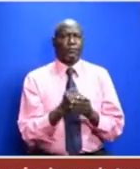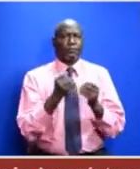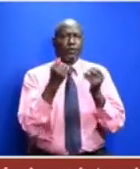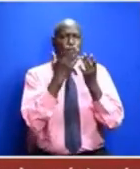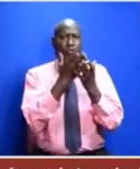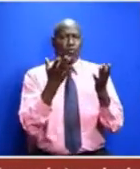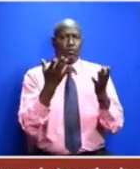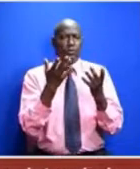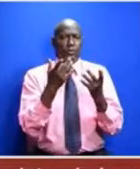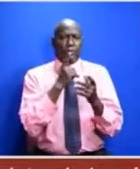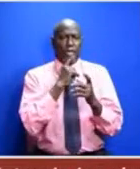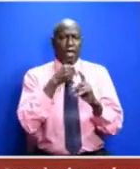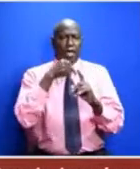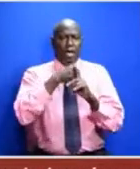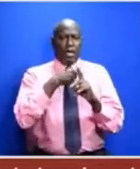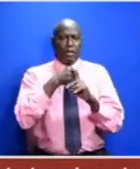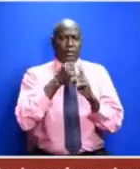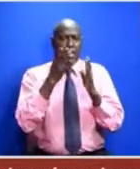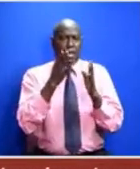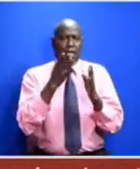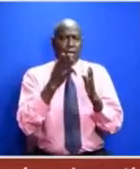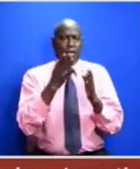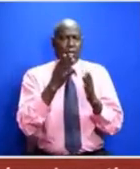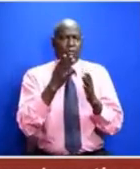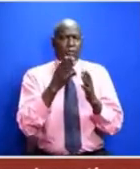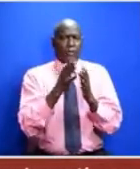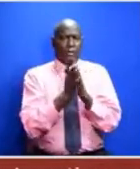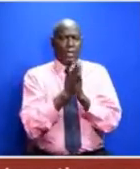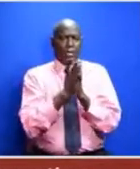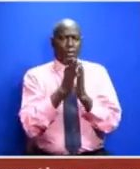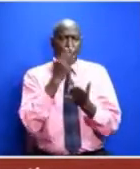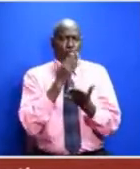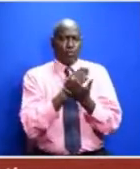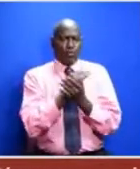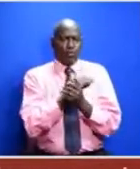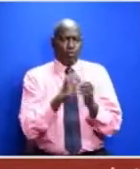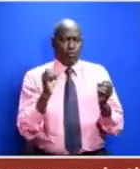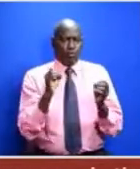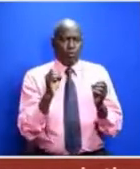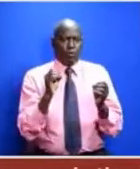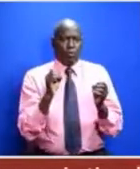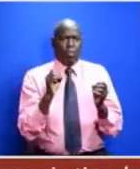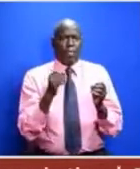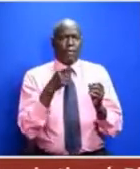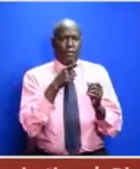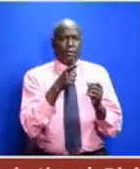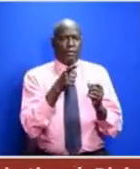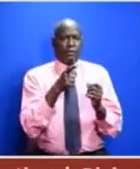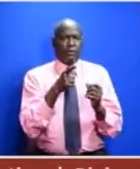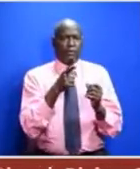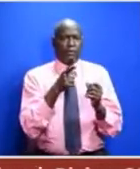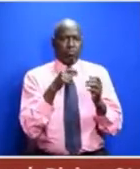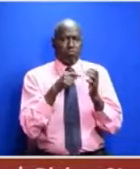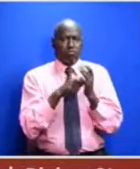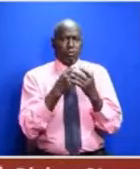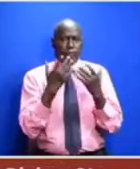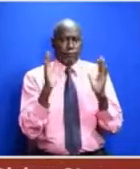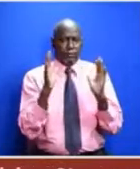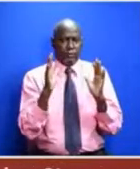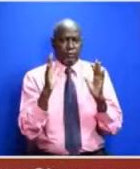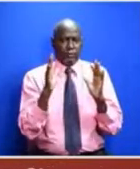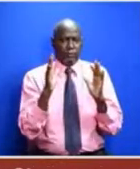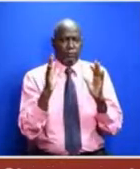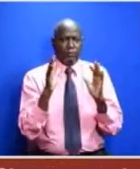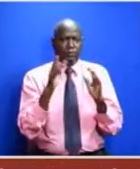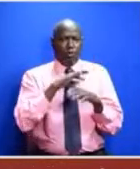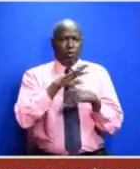the hustler narrative was not real. This is what the hustler narrative is all about. All